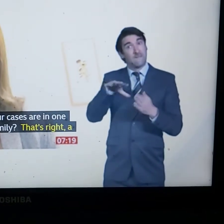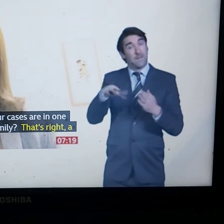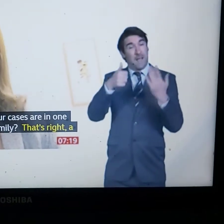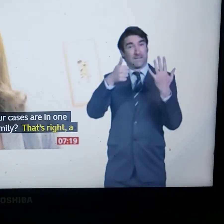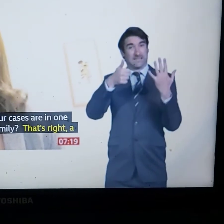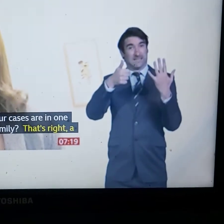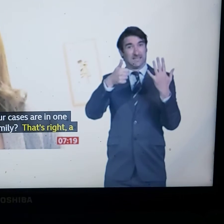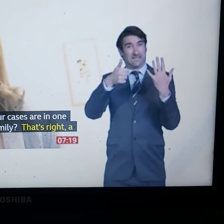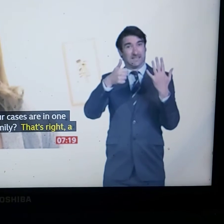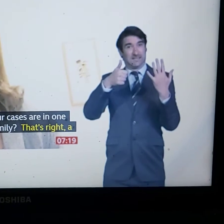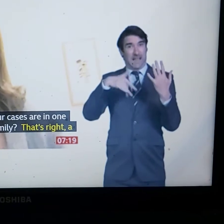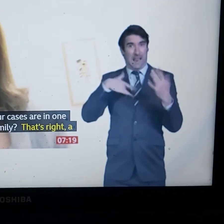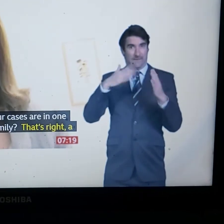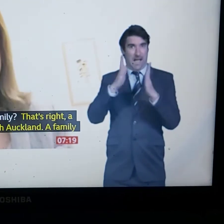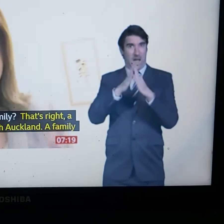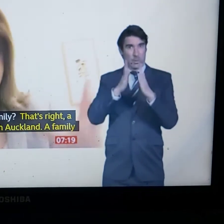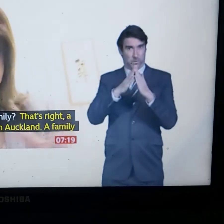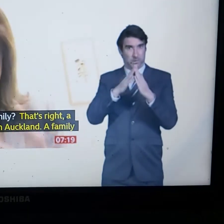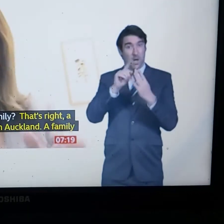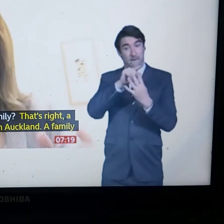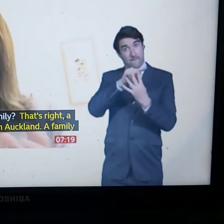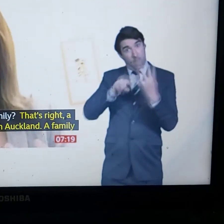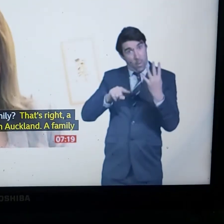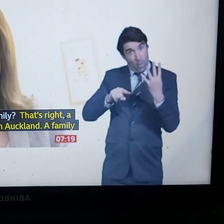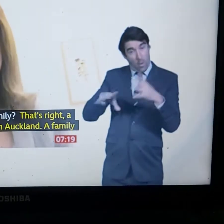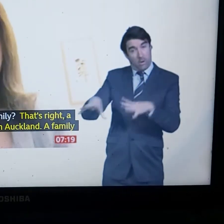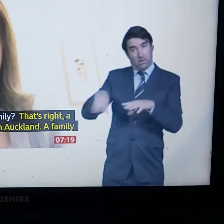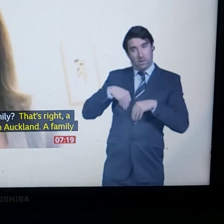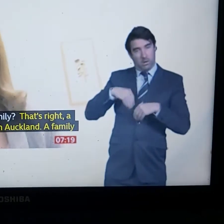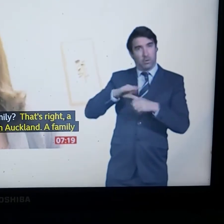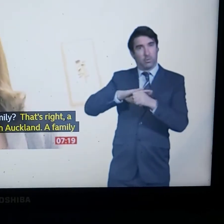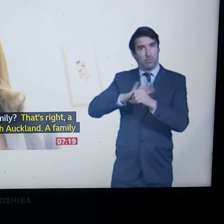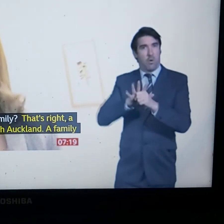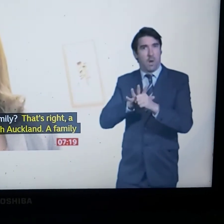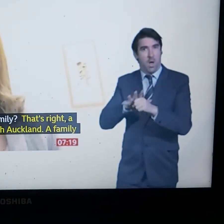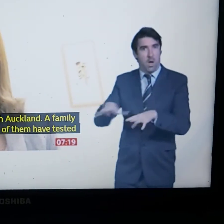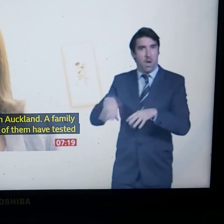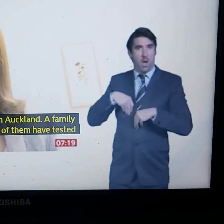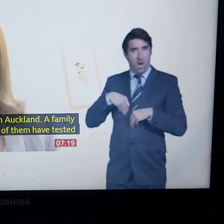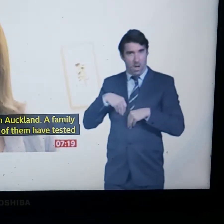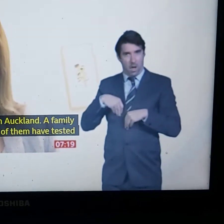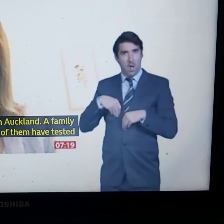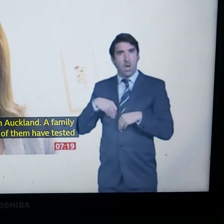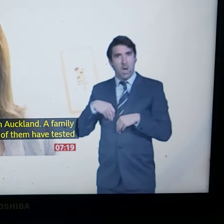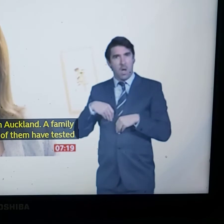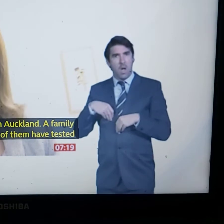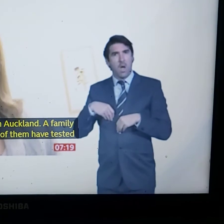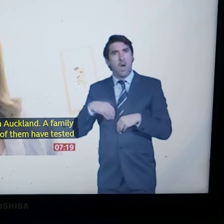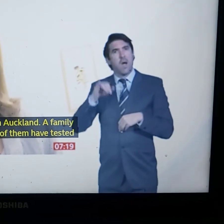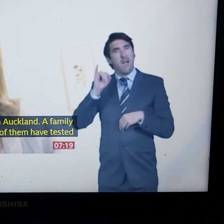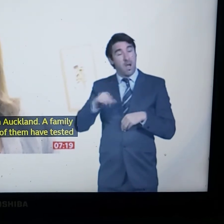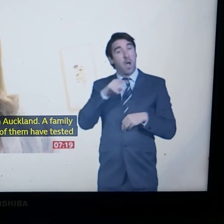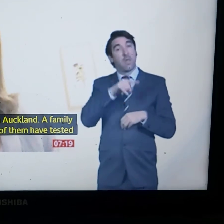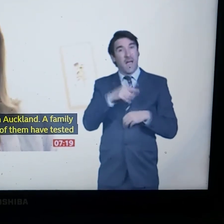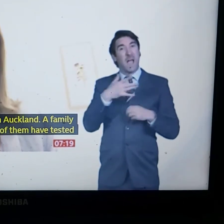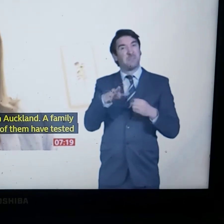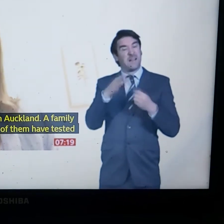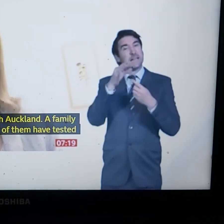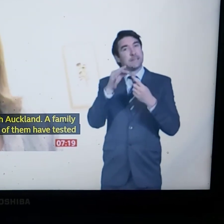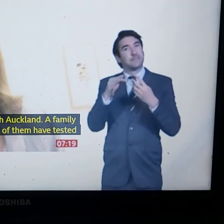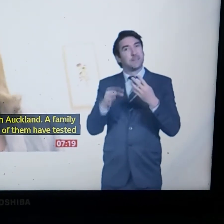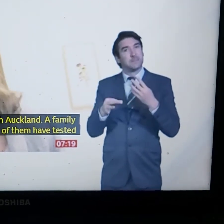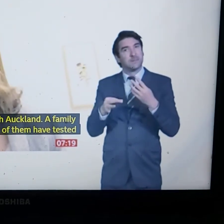for COVID. And if it was just sort of isolated to that family, it would be fine. But they'd had symptoms for quite a long time. They travelled to